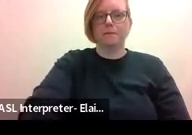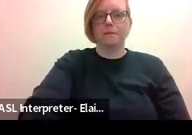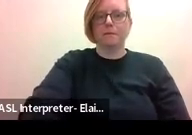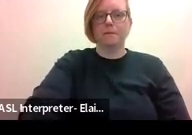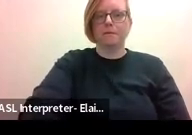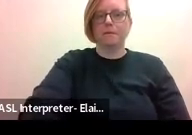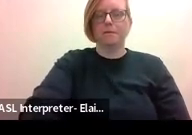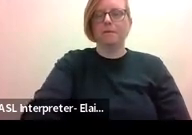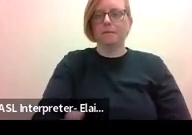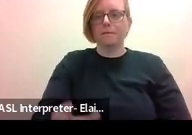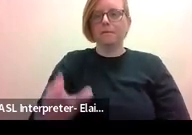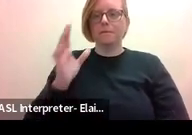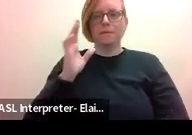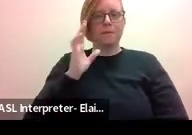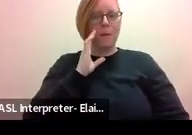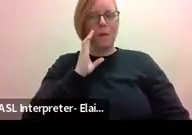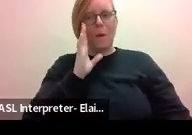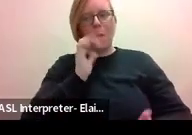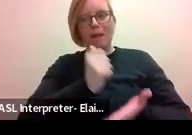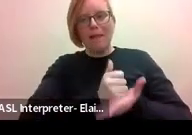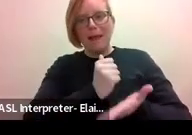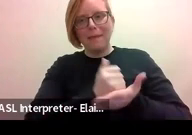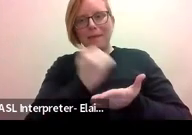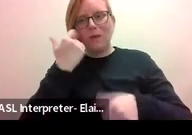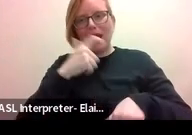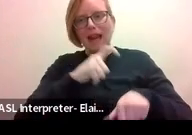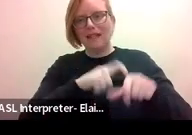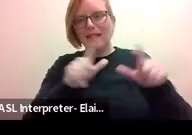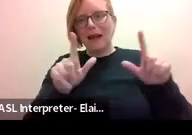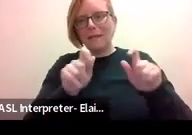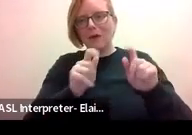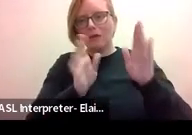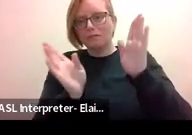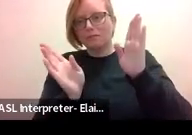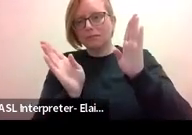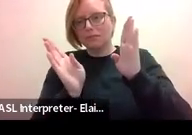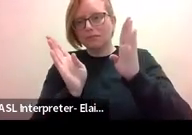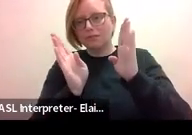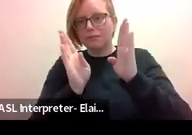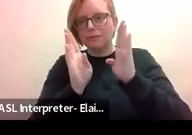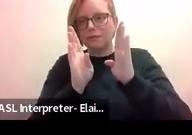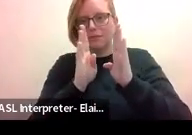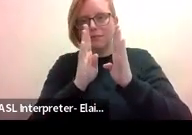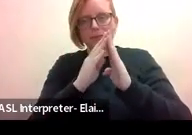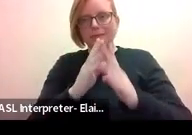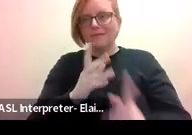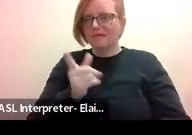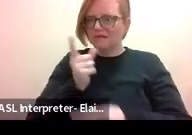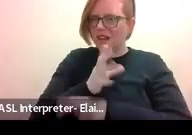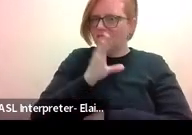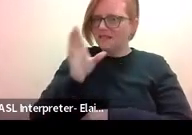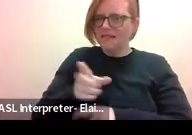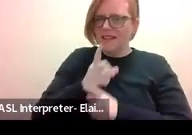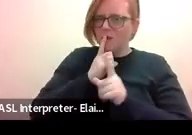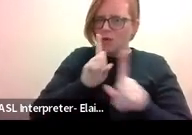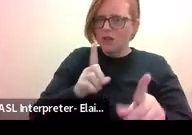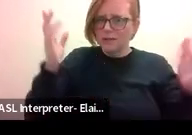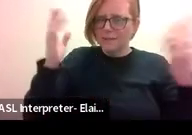I know it would help if our little timer thing actually worked. But it never works. I don't know why.